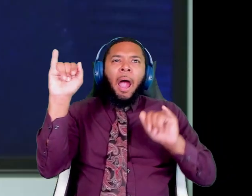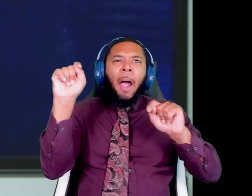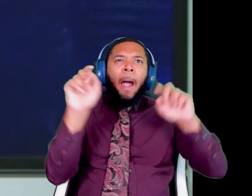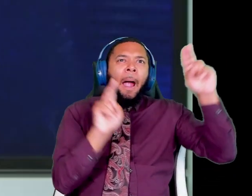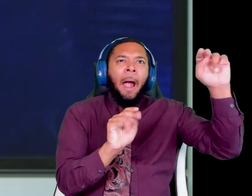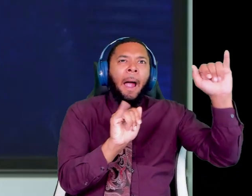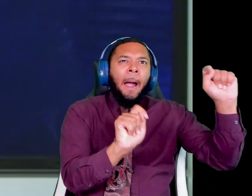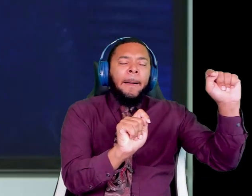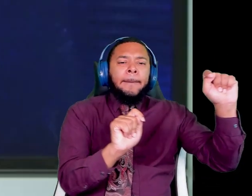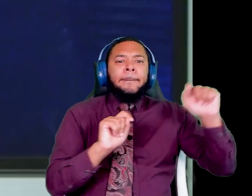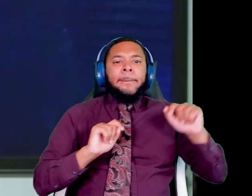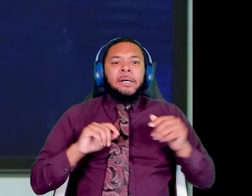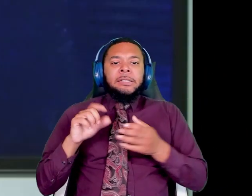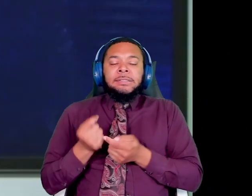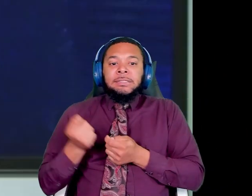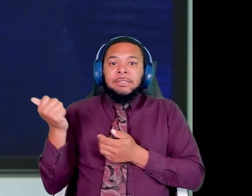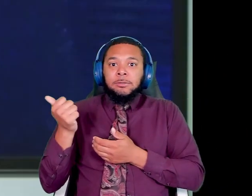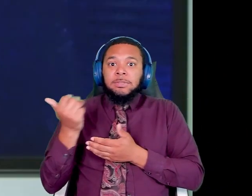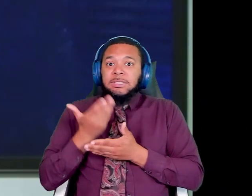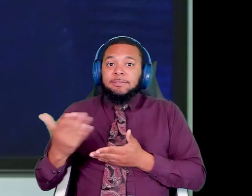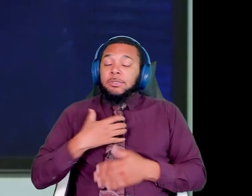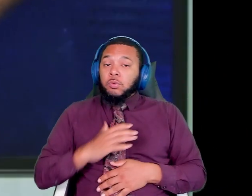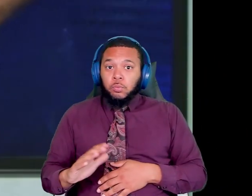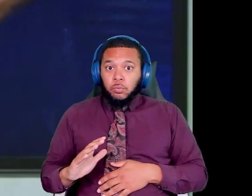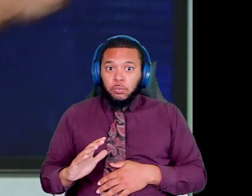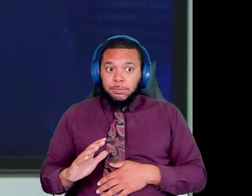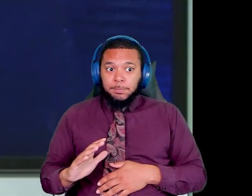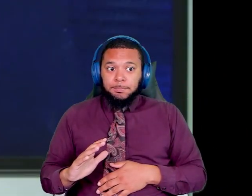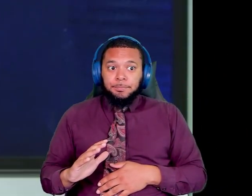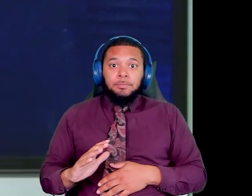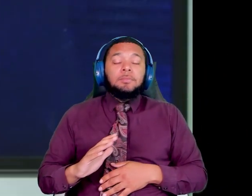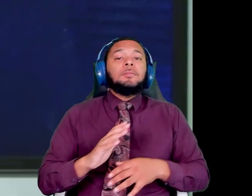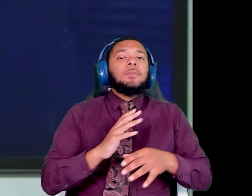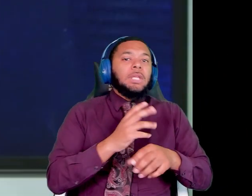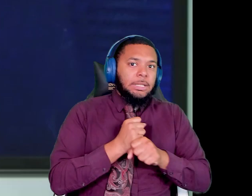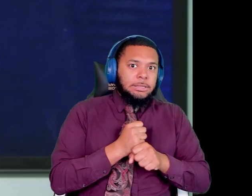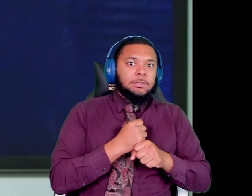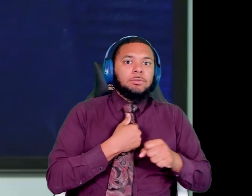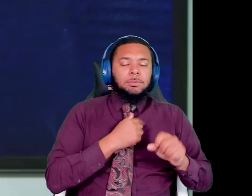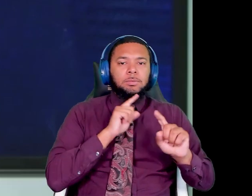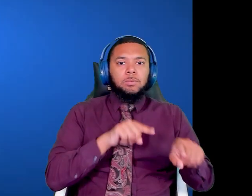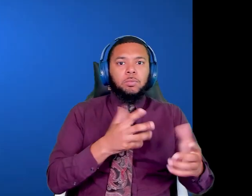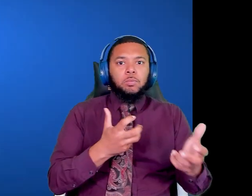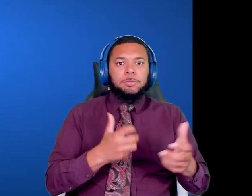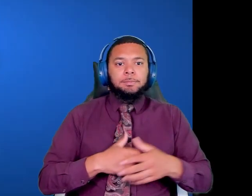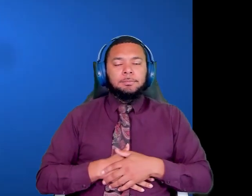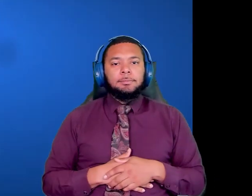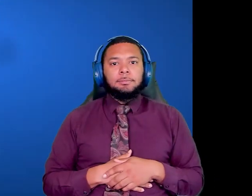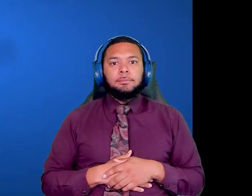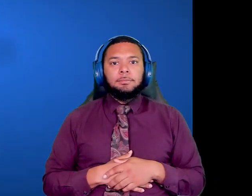to get rid of what I don't want and get what I do want?